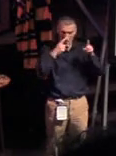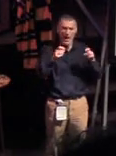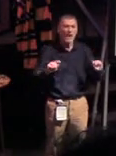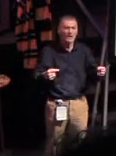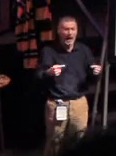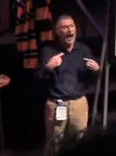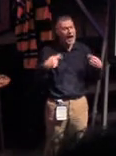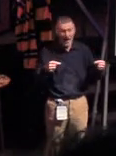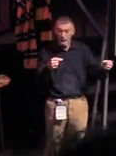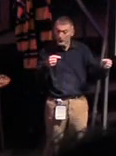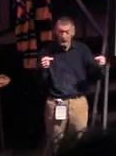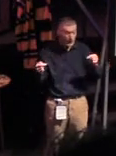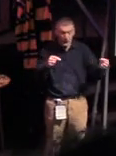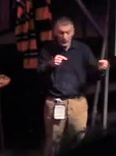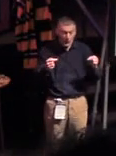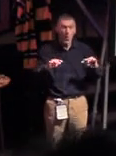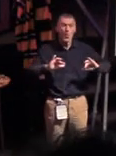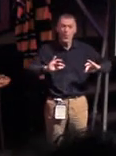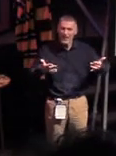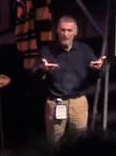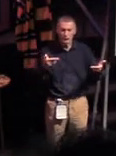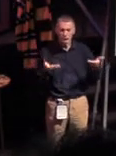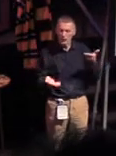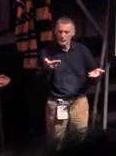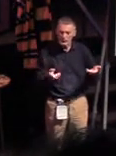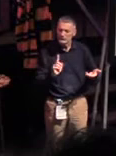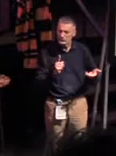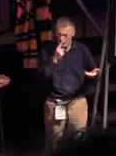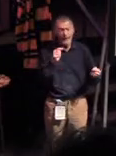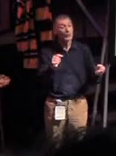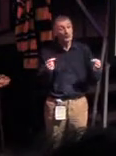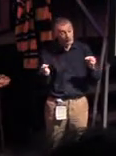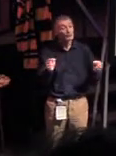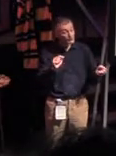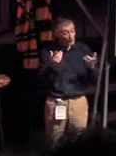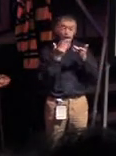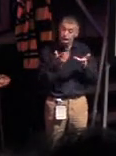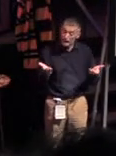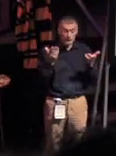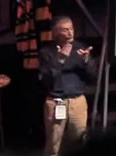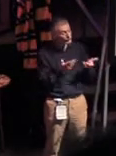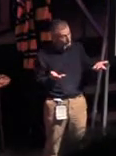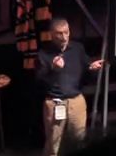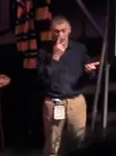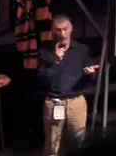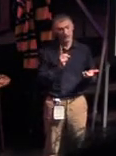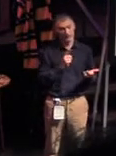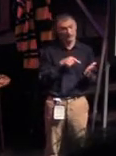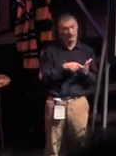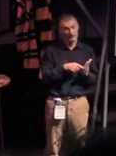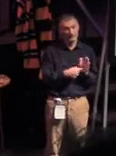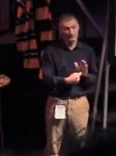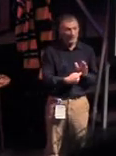can exist without judgment and prejudice. So please have a look at that and familiarise yourself with it. Also, the artistic programme,